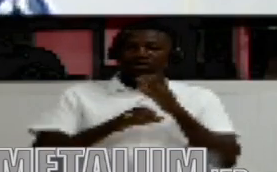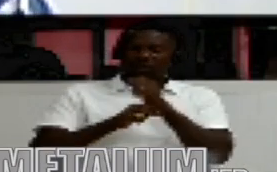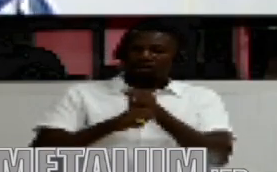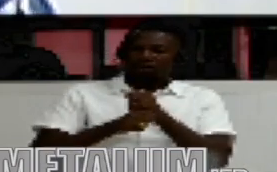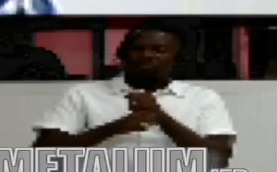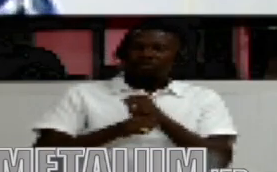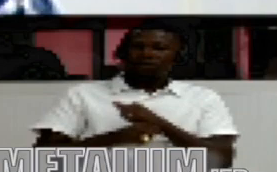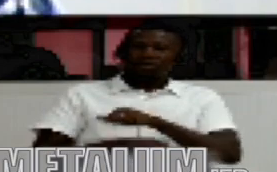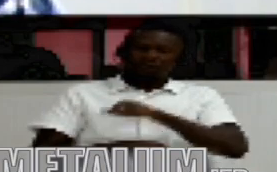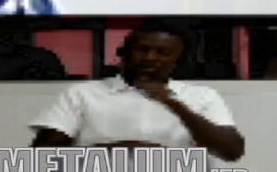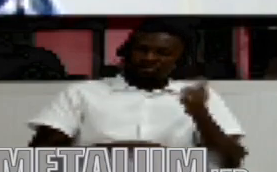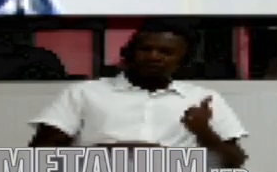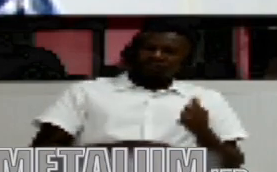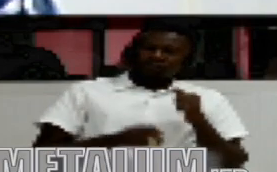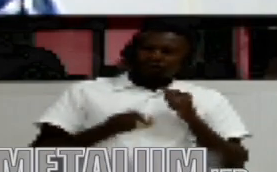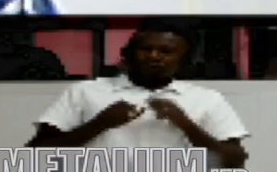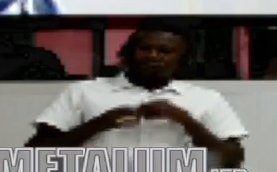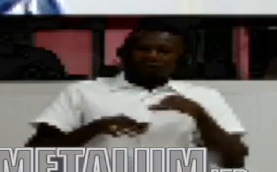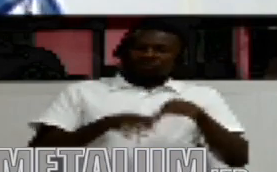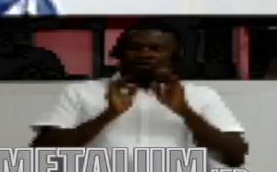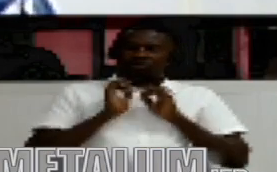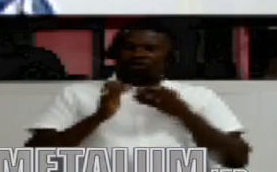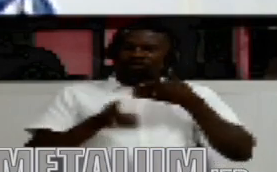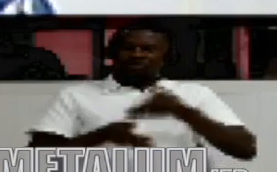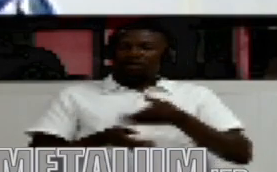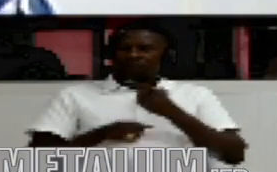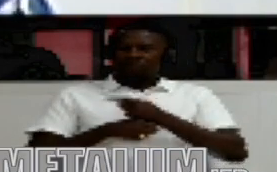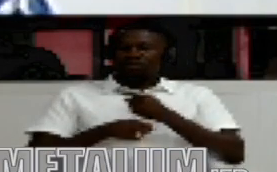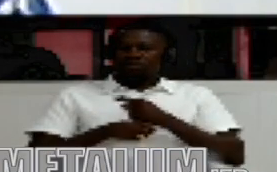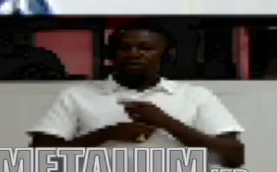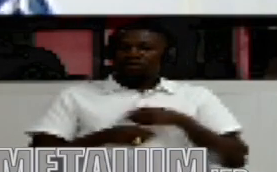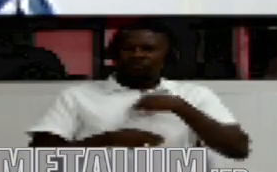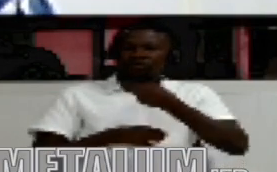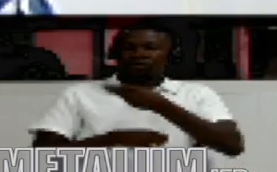and taken out of here.